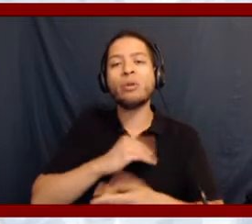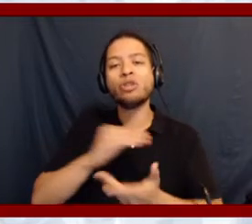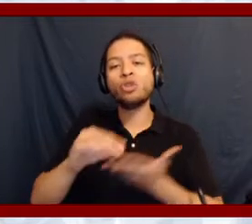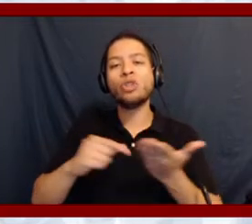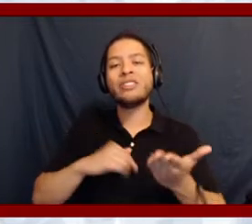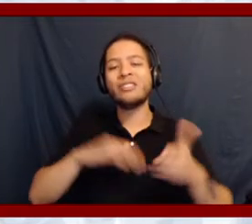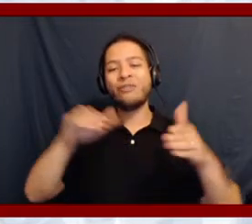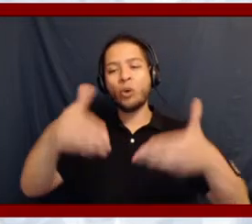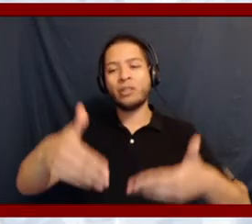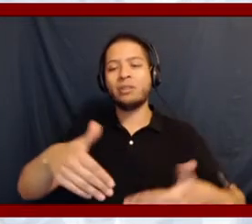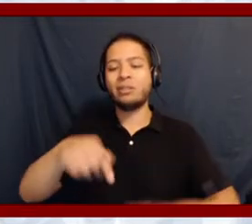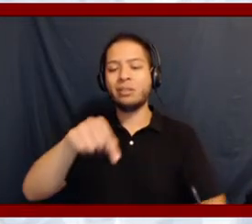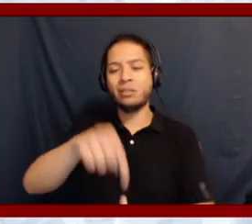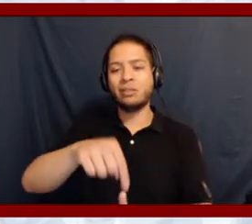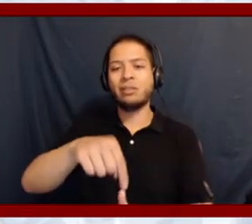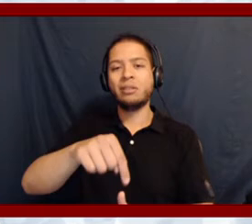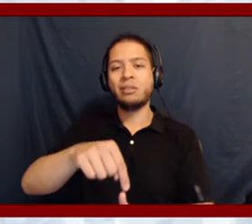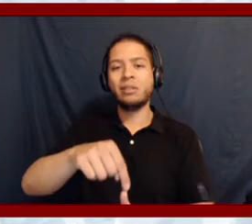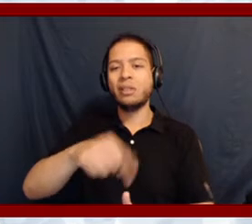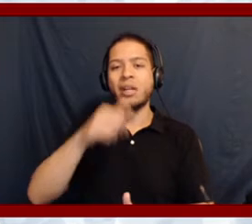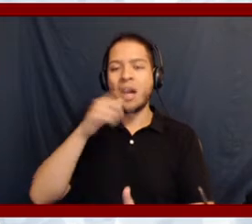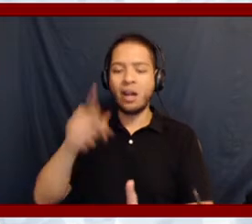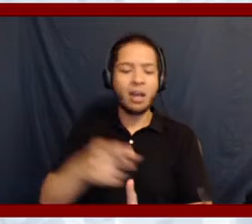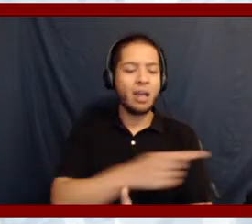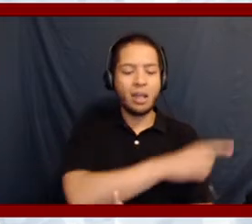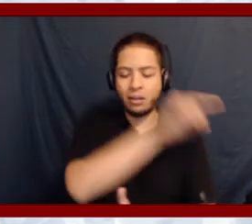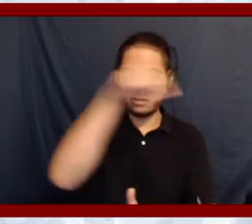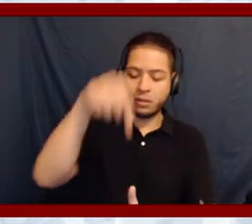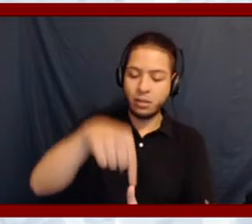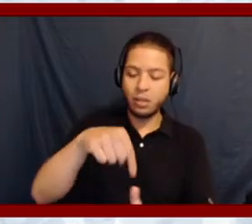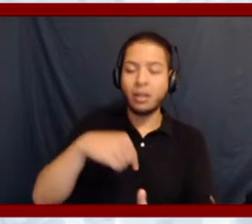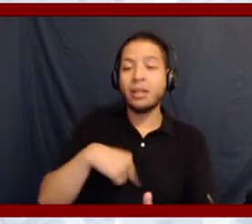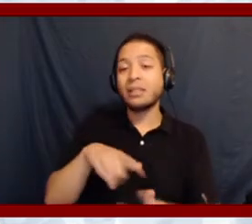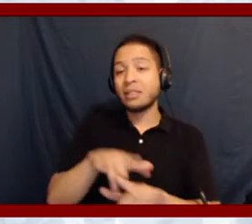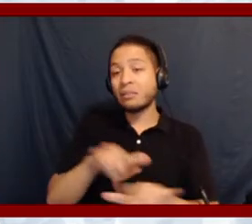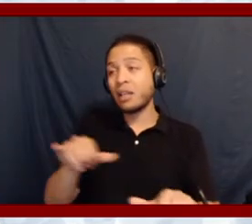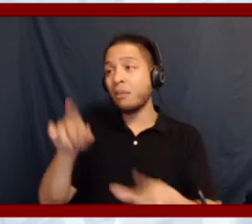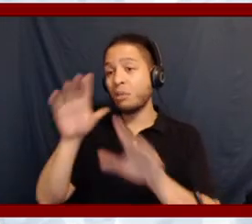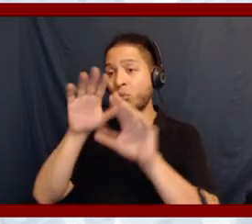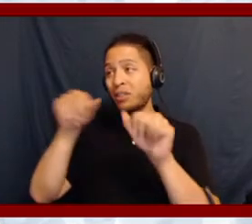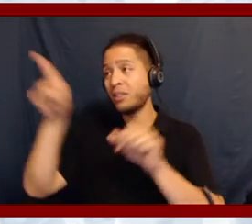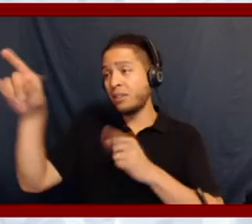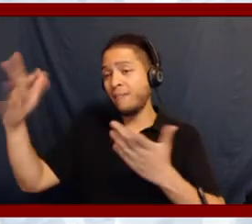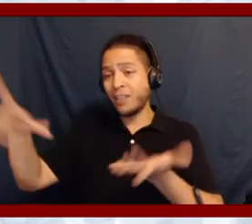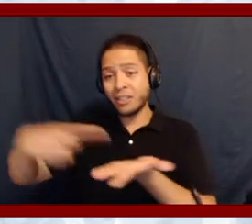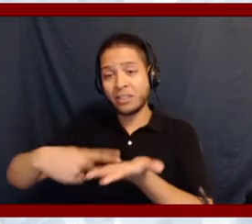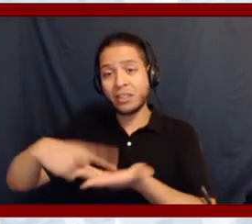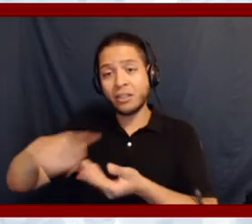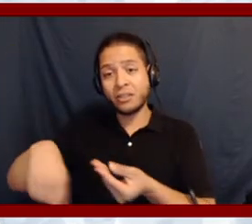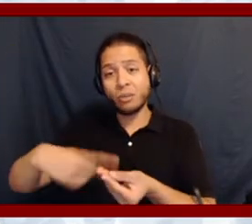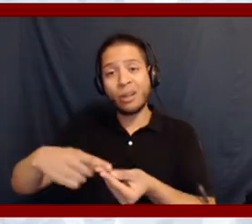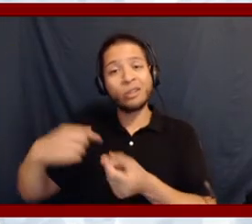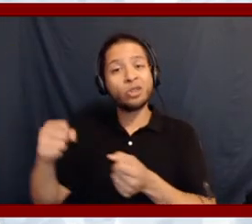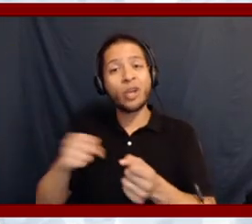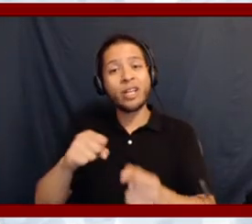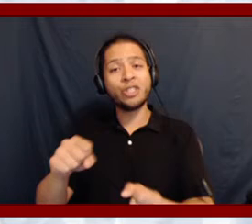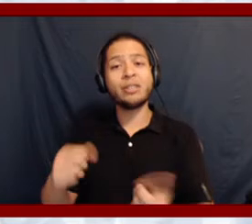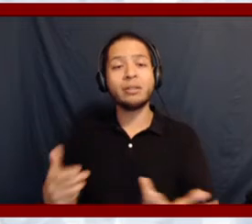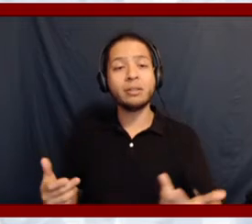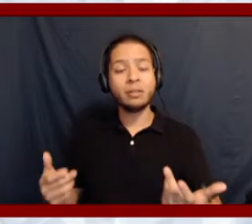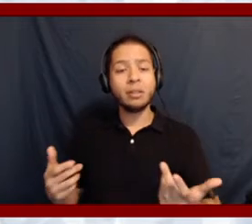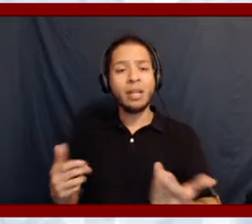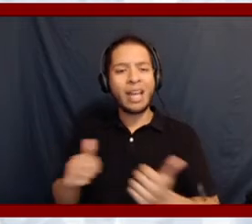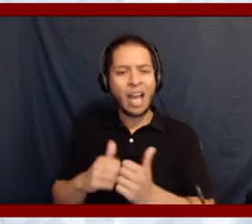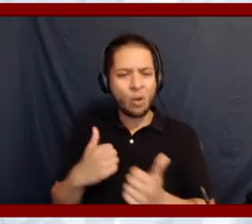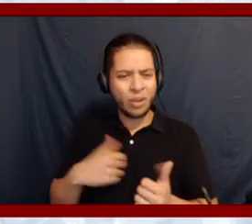significant strategies to also improve as well. So 2 years of subsidized tuition for